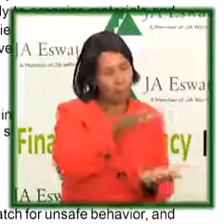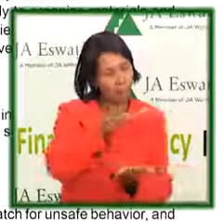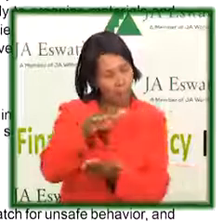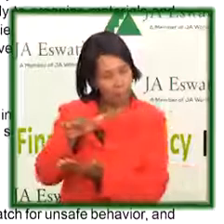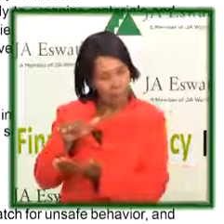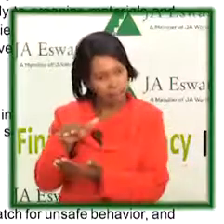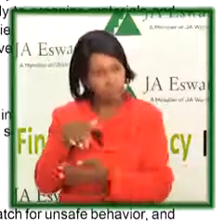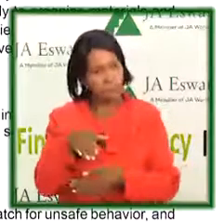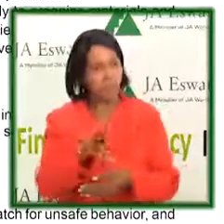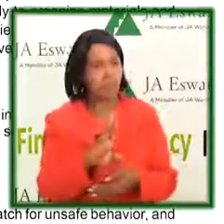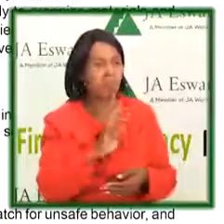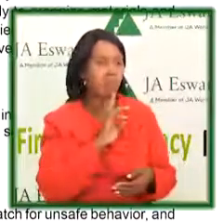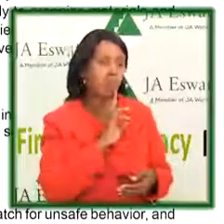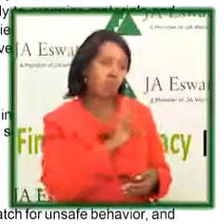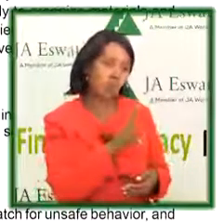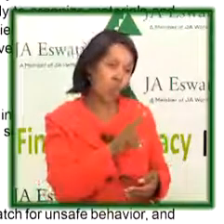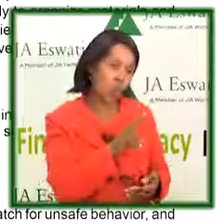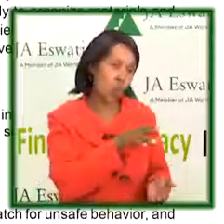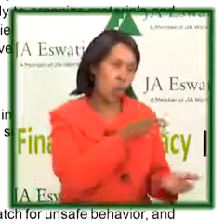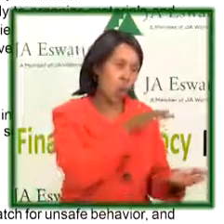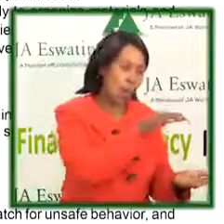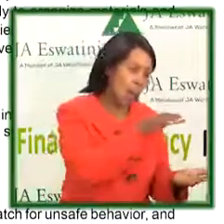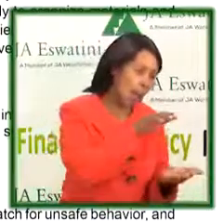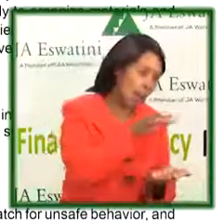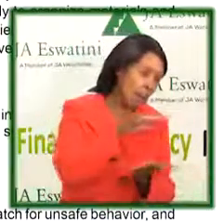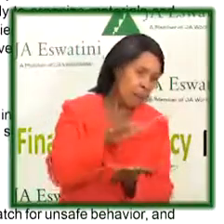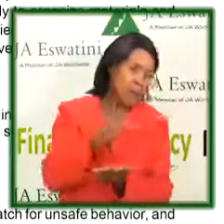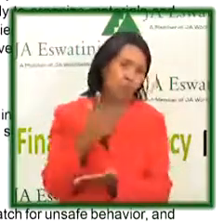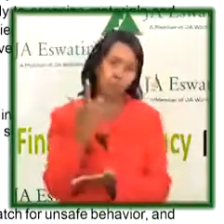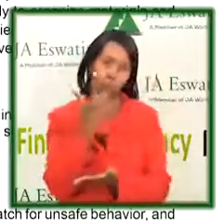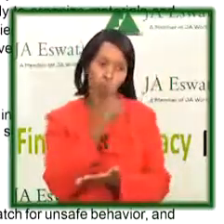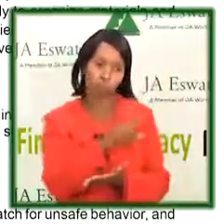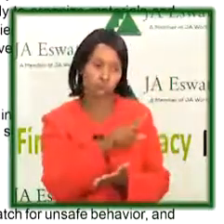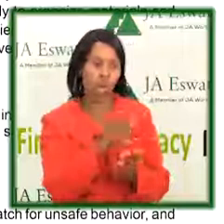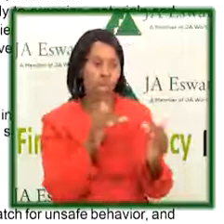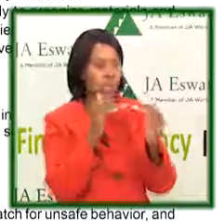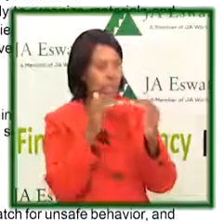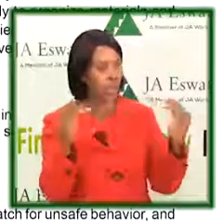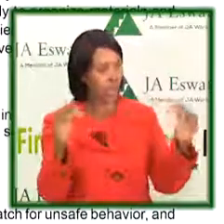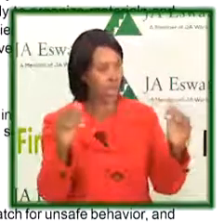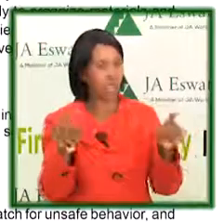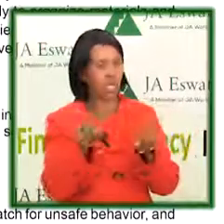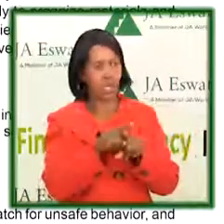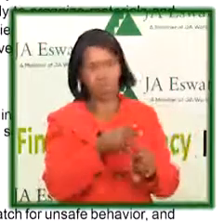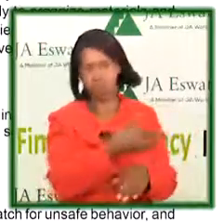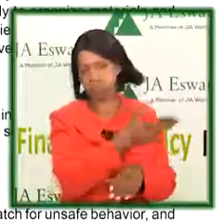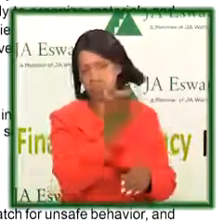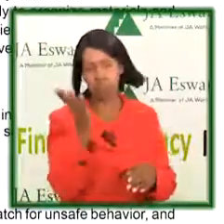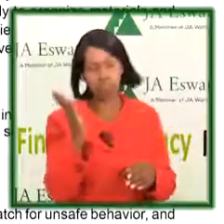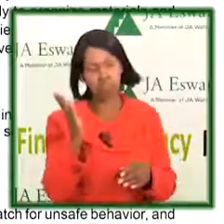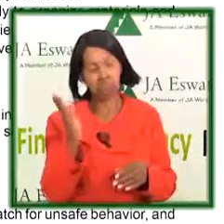meet all the standards that we have set as a company. And